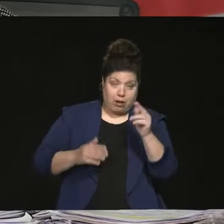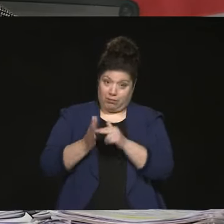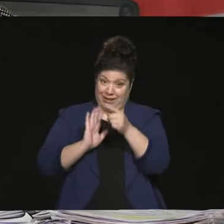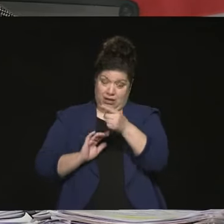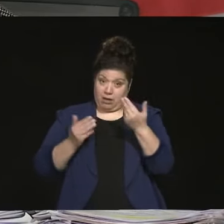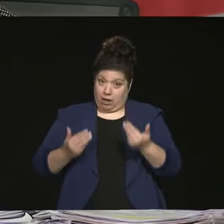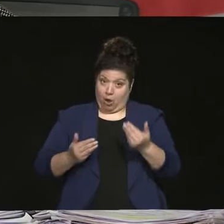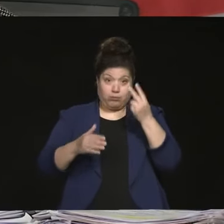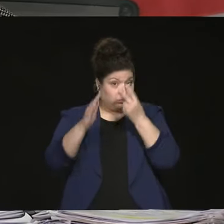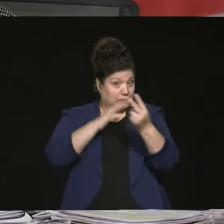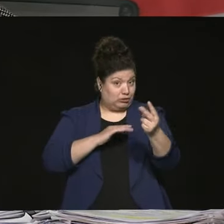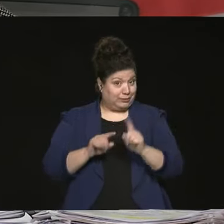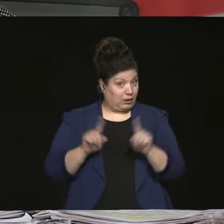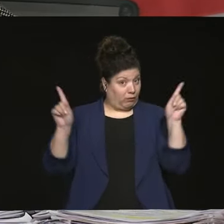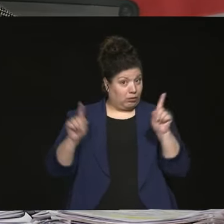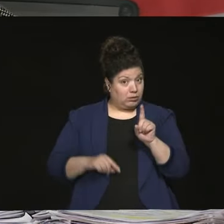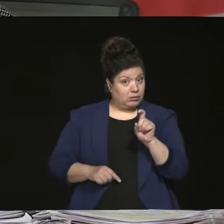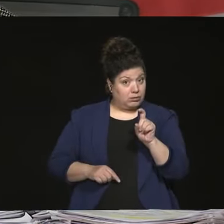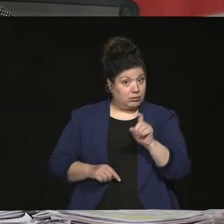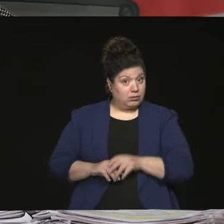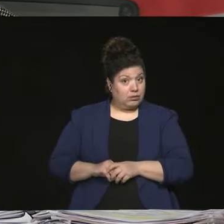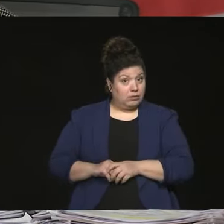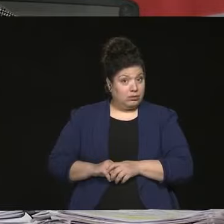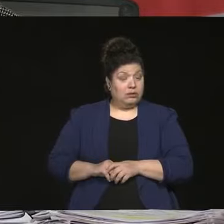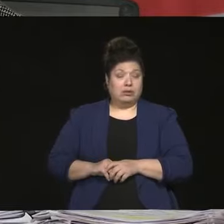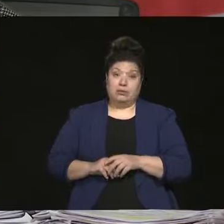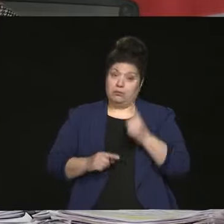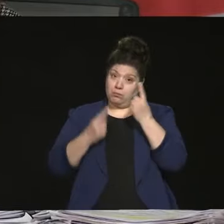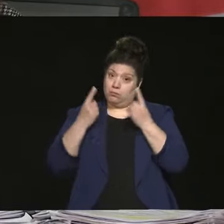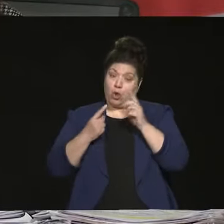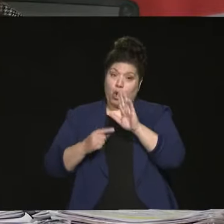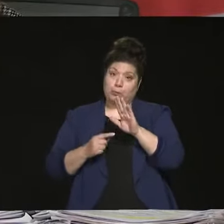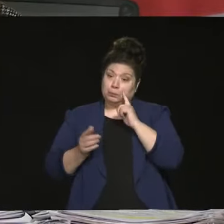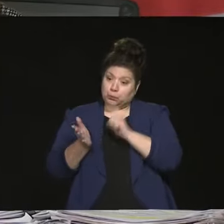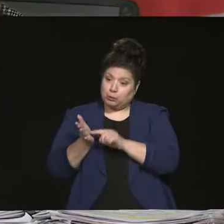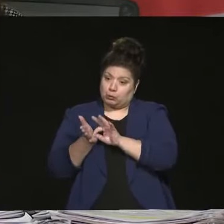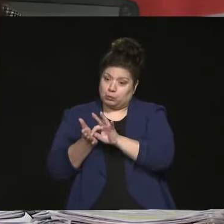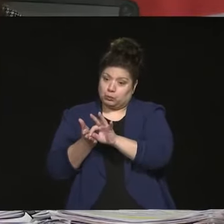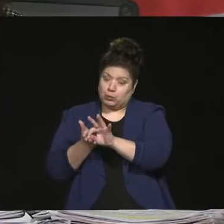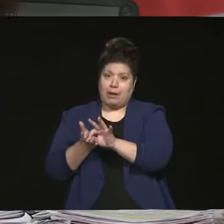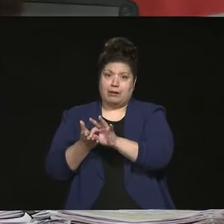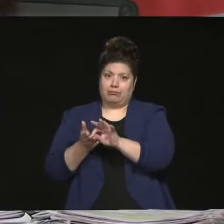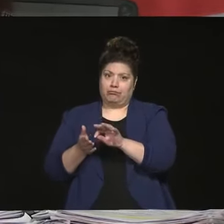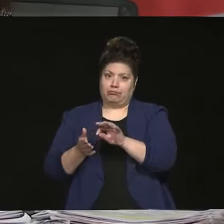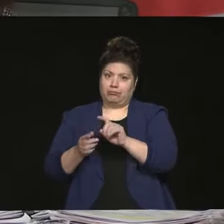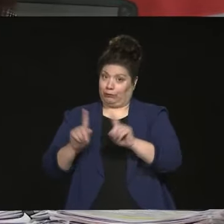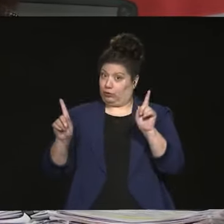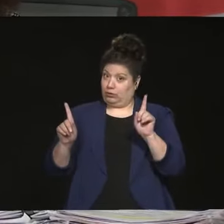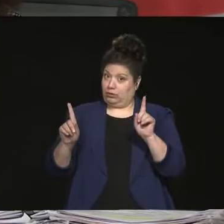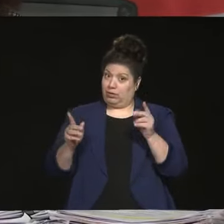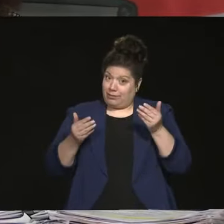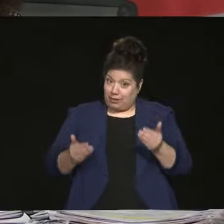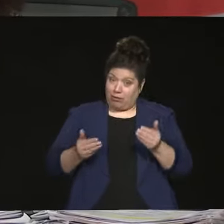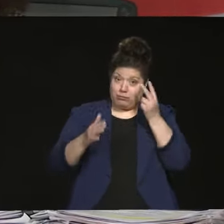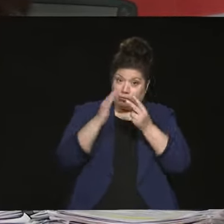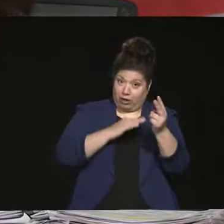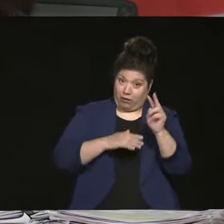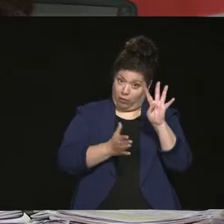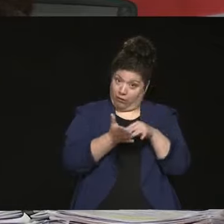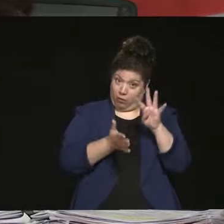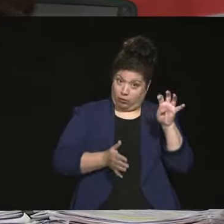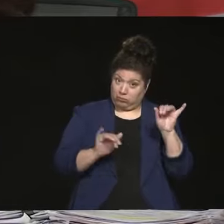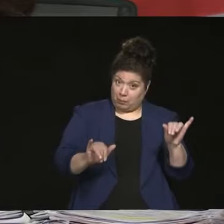this situation, how the situation has evolved over the last week? Yes, so the projections are sort of looking